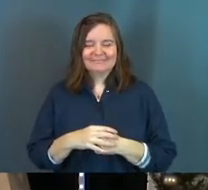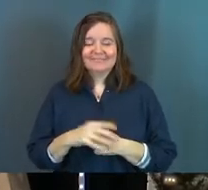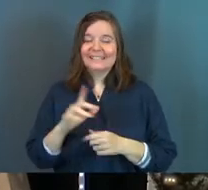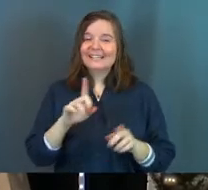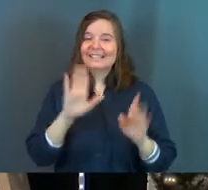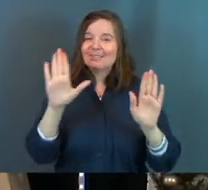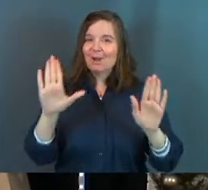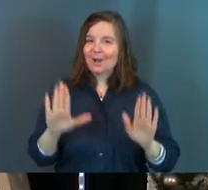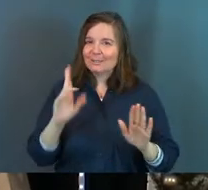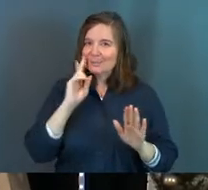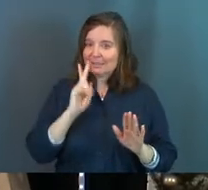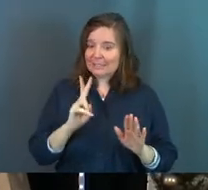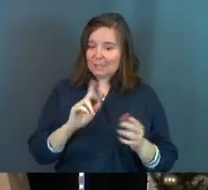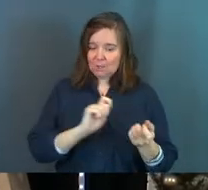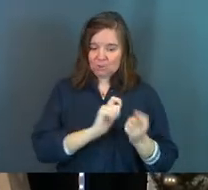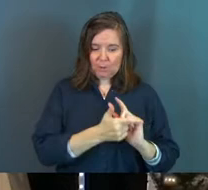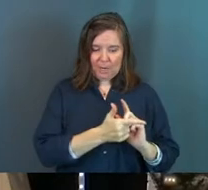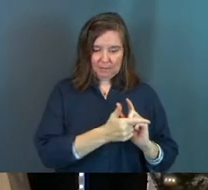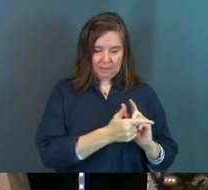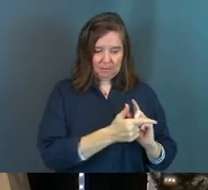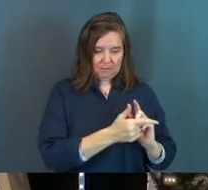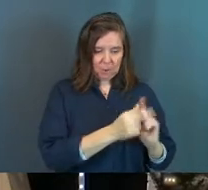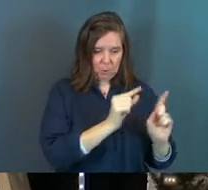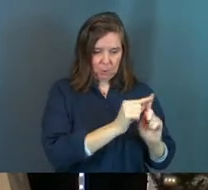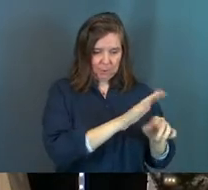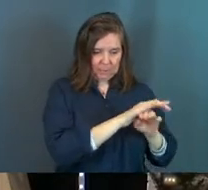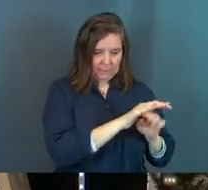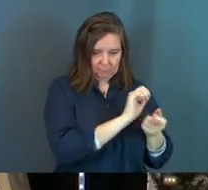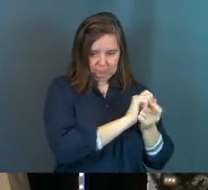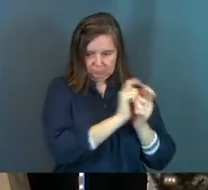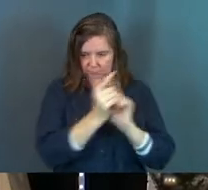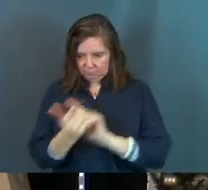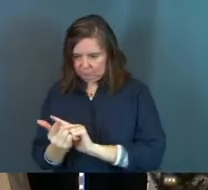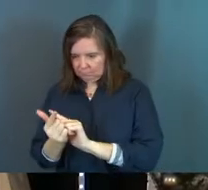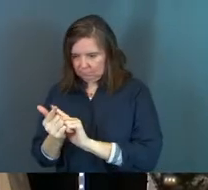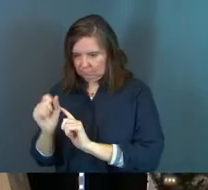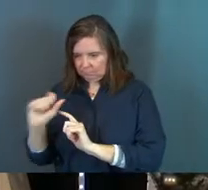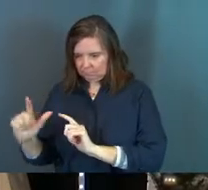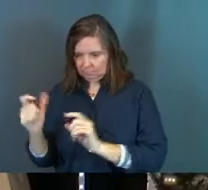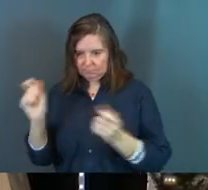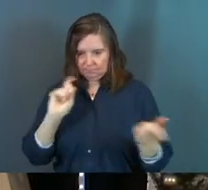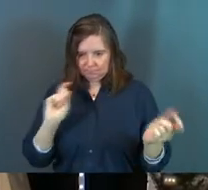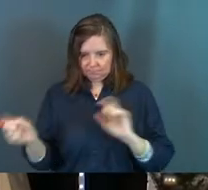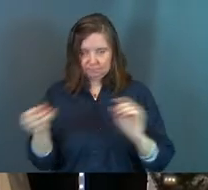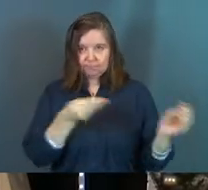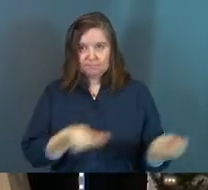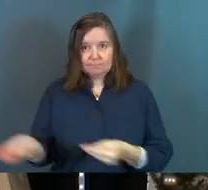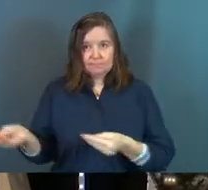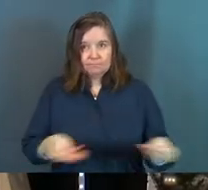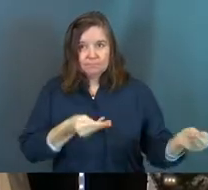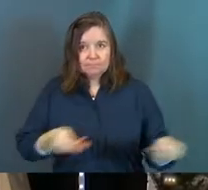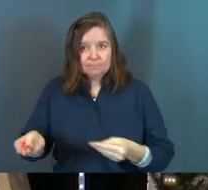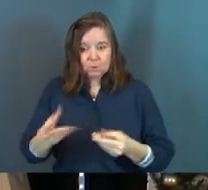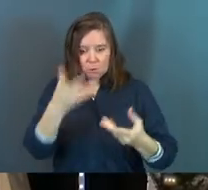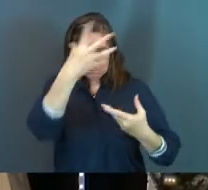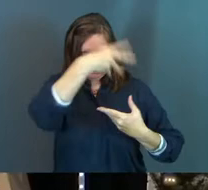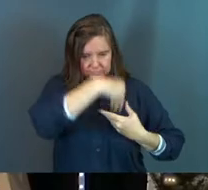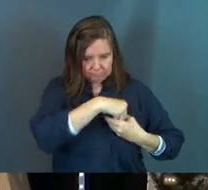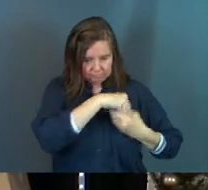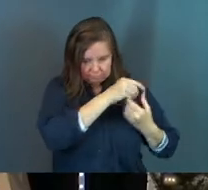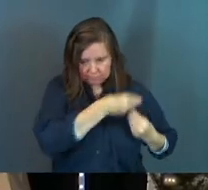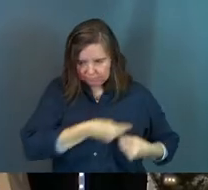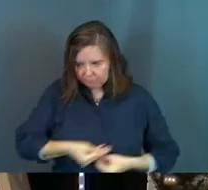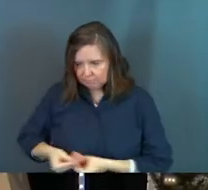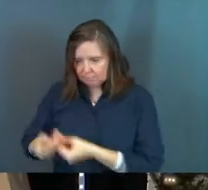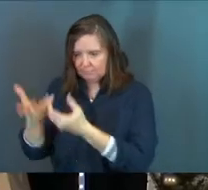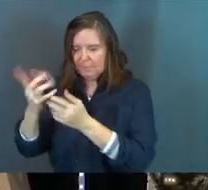it's awesome to see her translate words every single Sunday, is it not? It's like a stream goes to her and